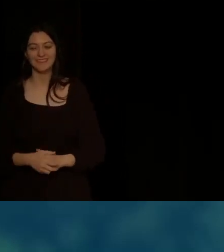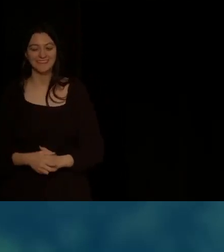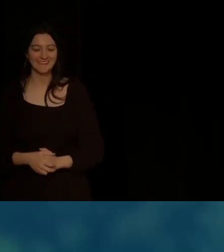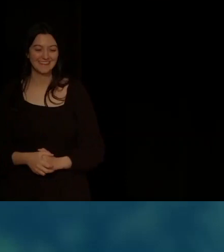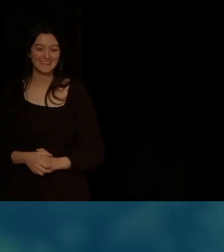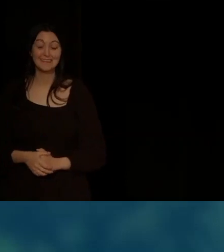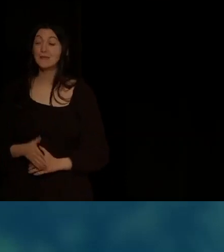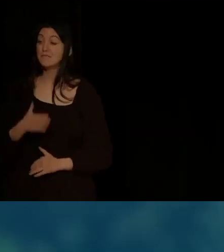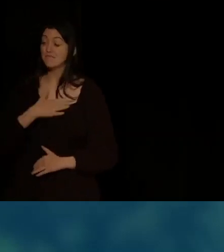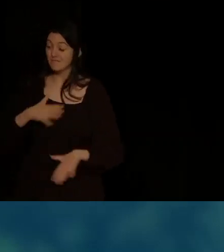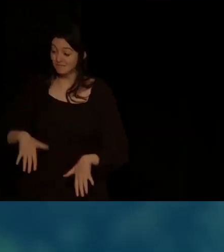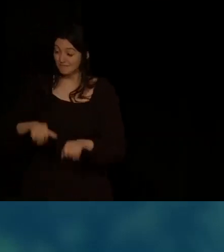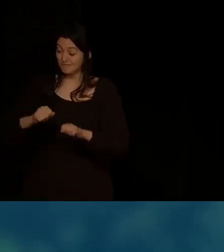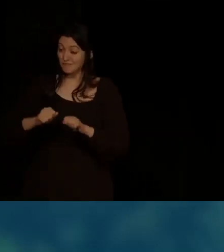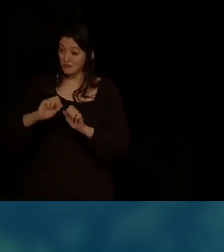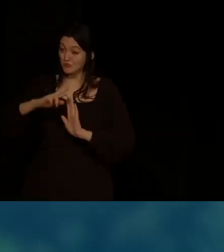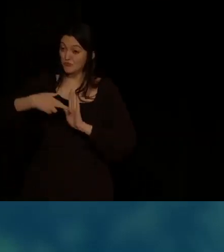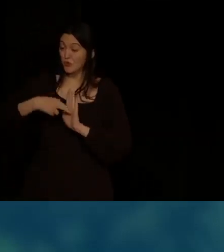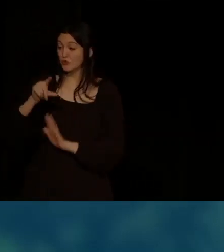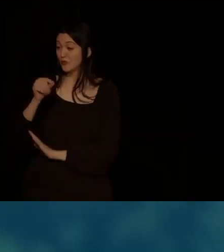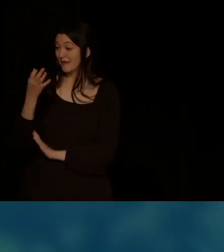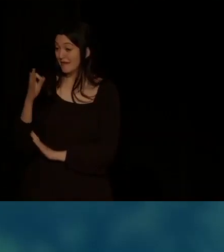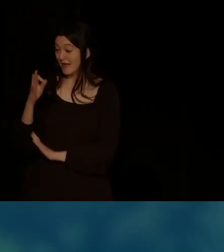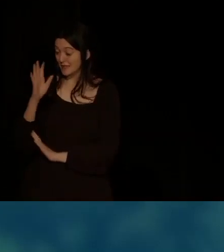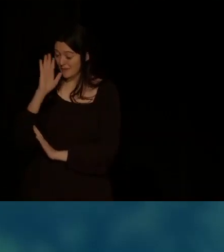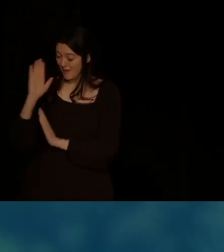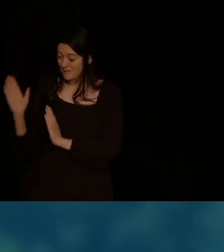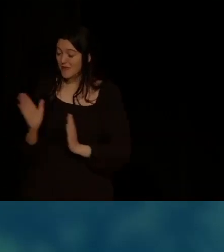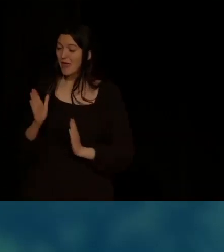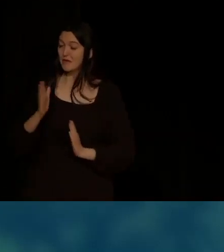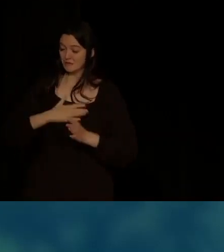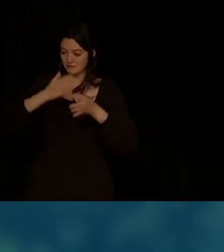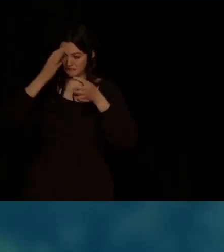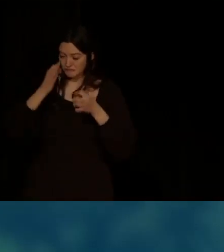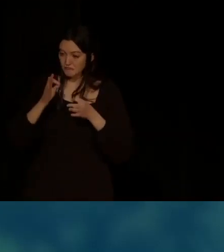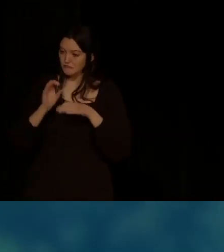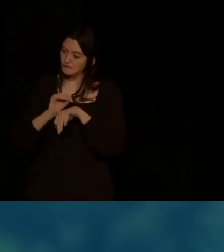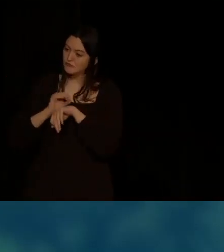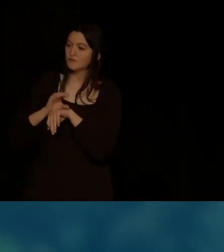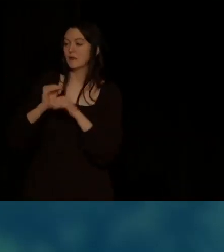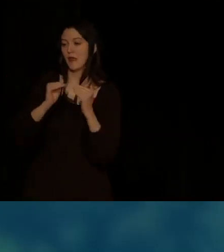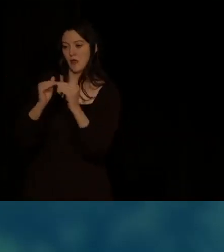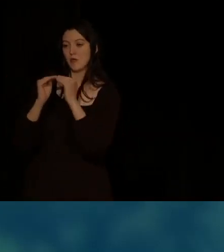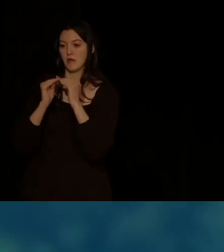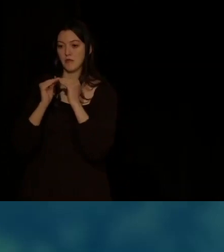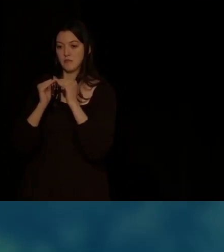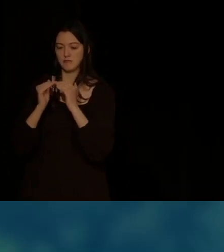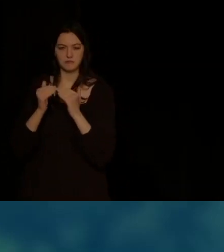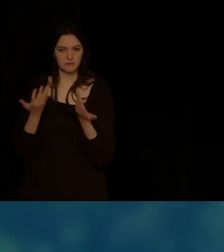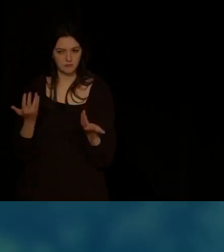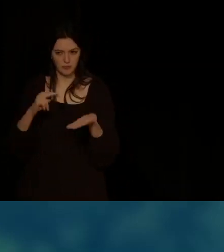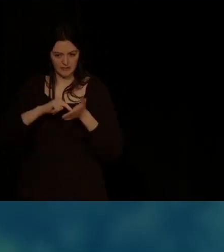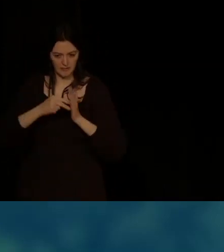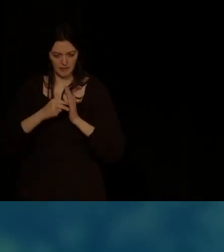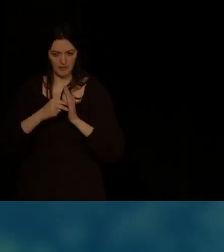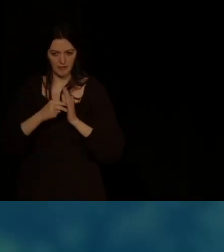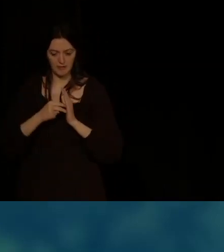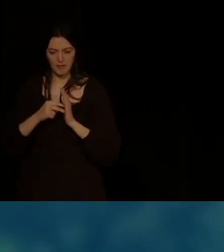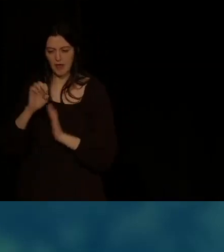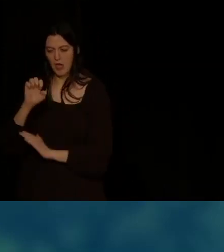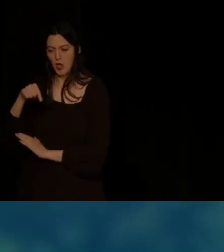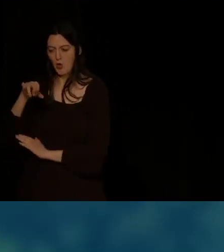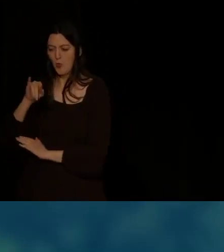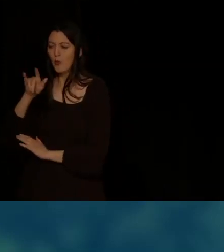When I took office in 2019, I pledged to make our decisions through a lens of equity. What does that mean? It means